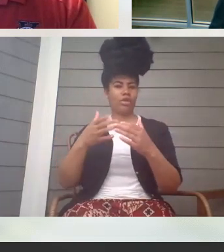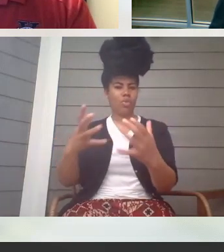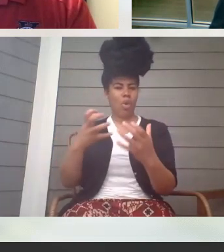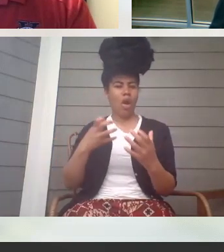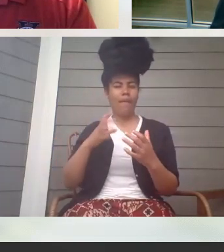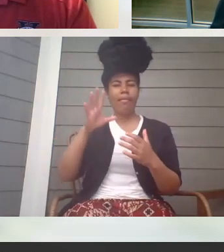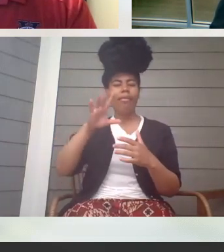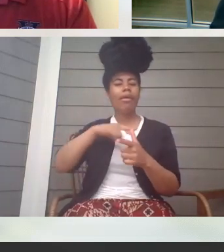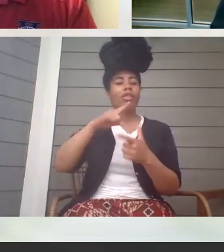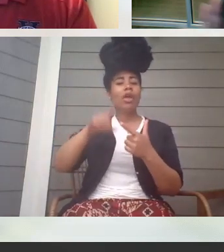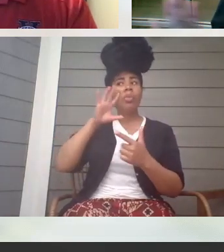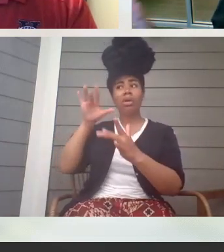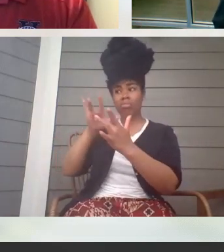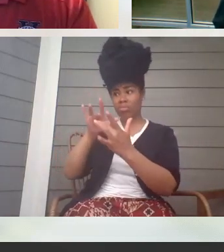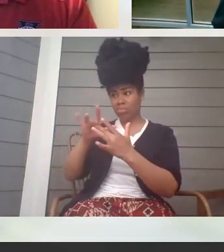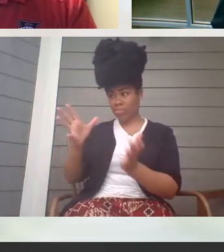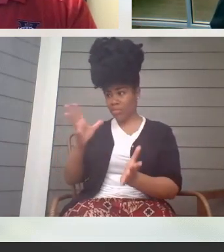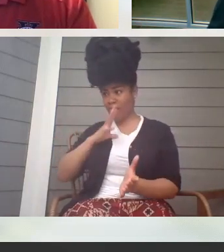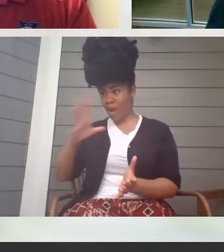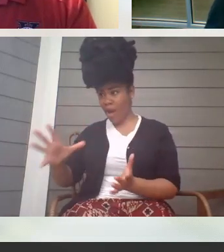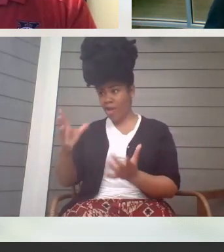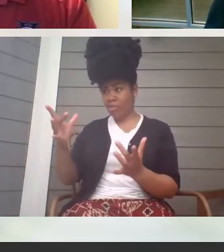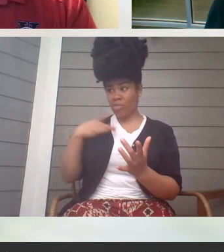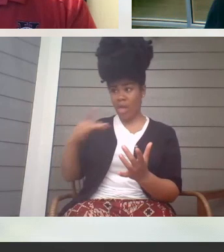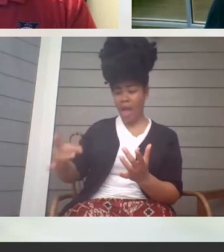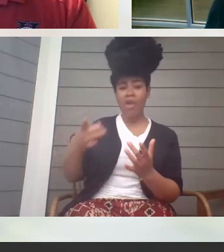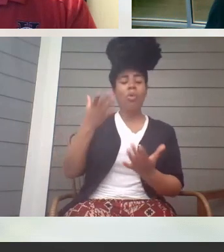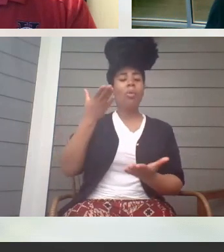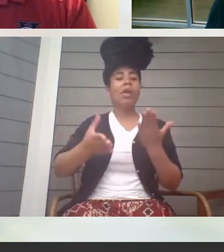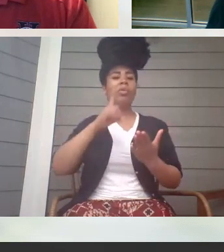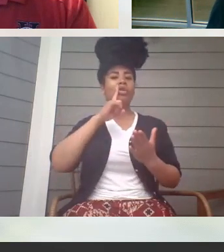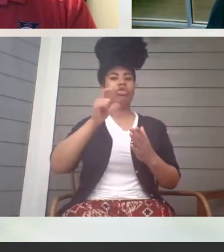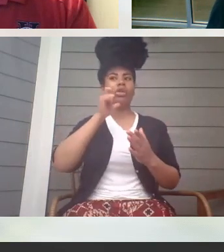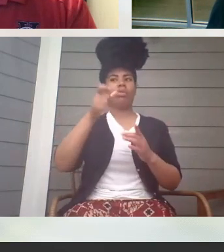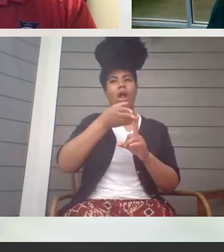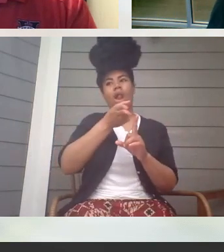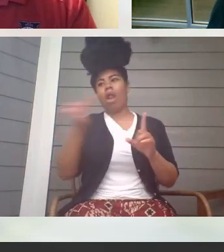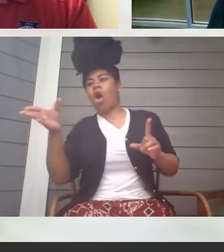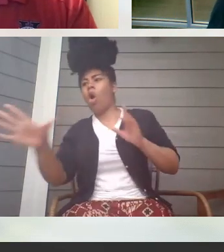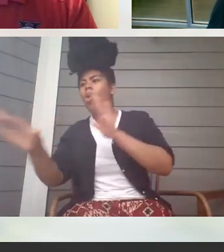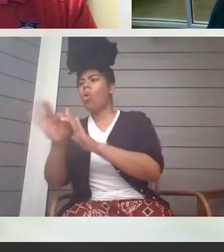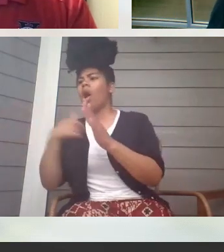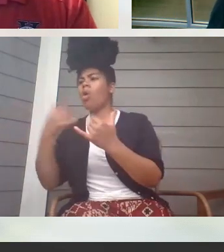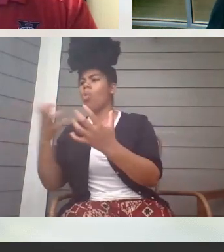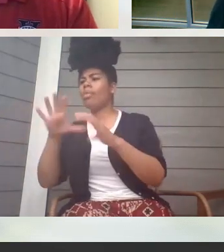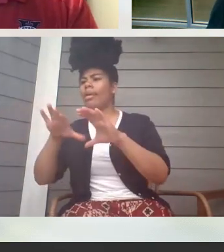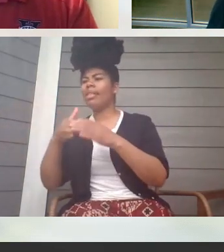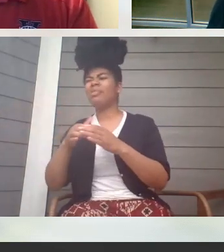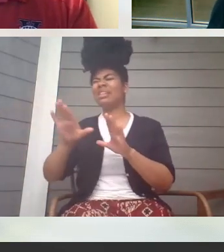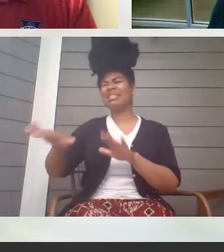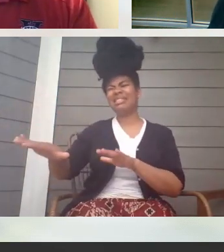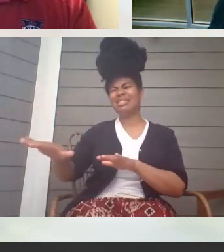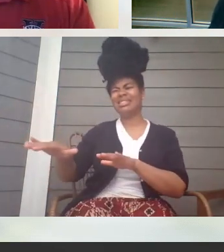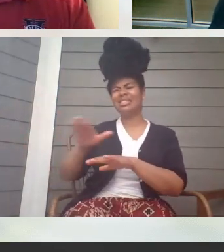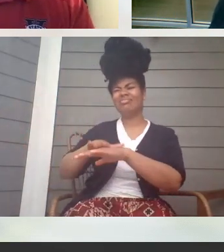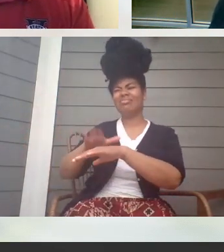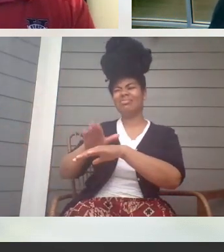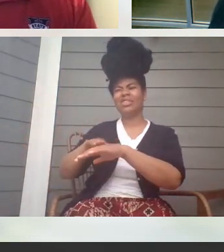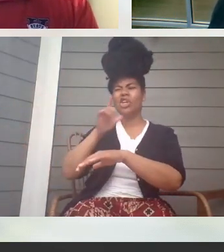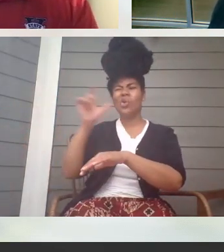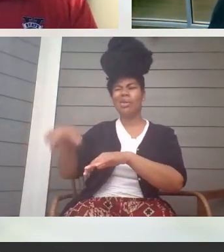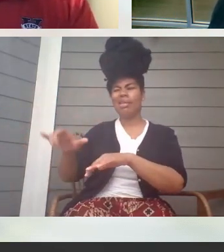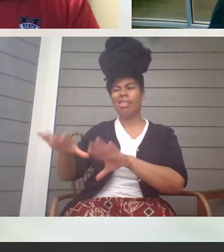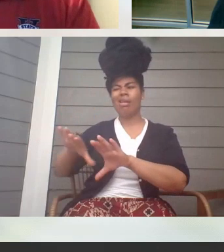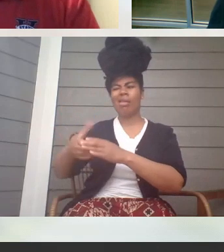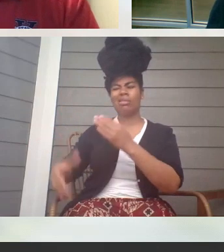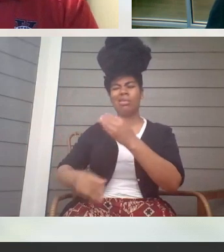recheck just to make sure you haven't gone kind of to the left of courses you don't need. Yeah, and I think one of the things that we